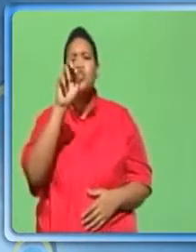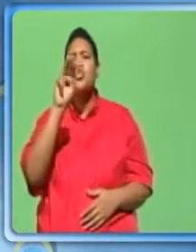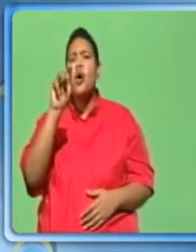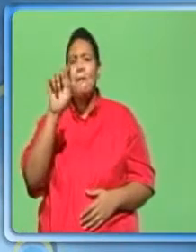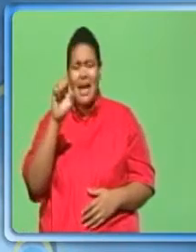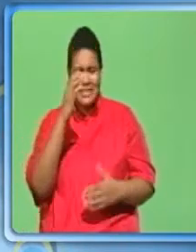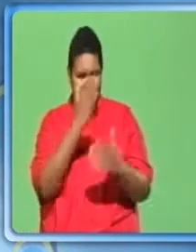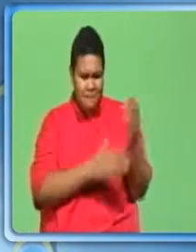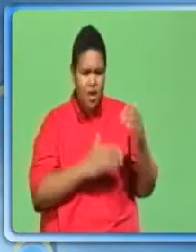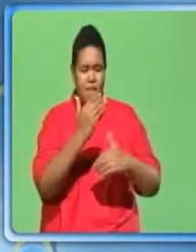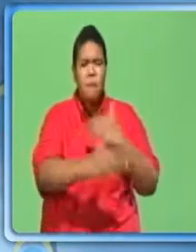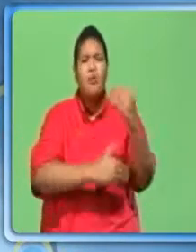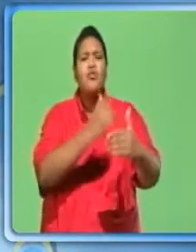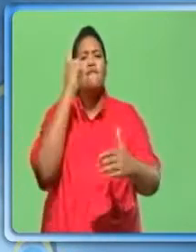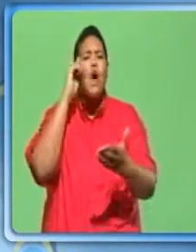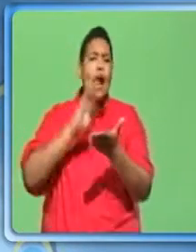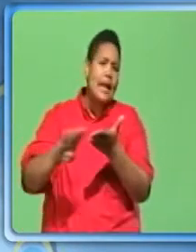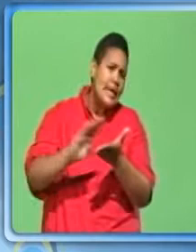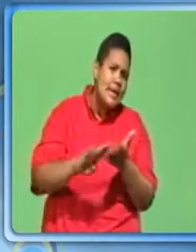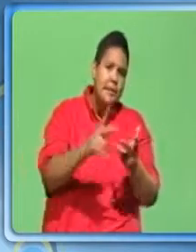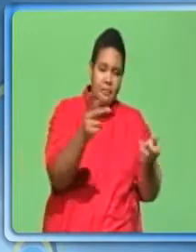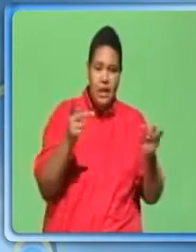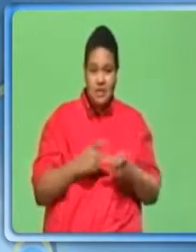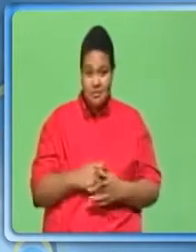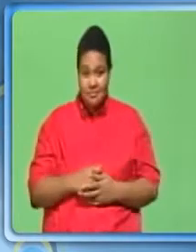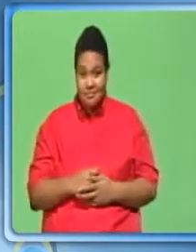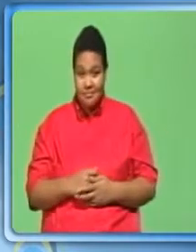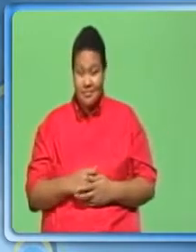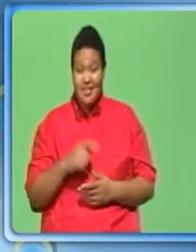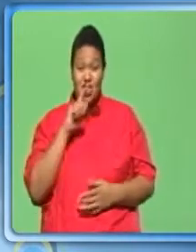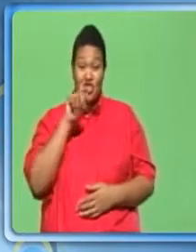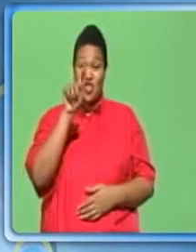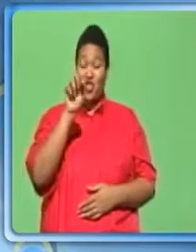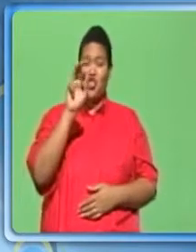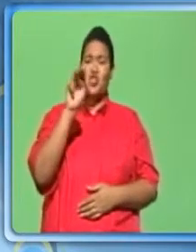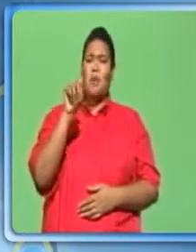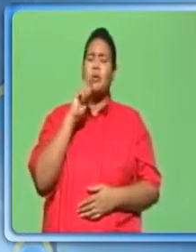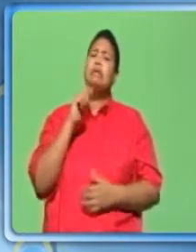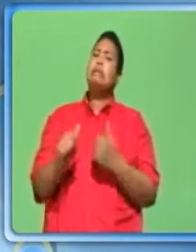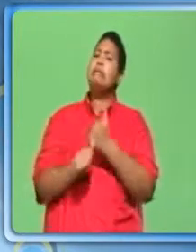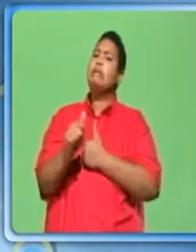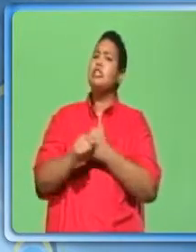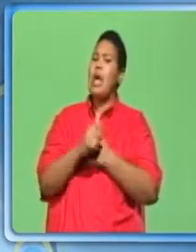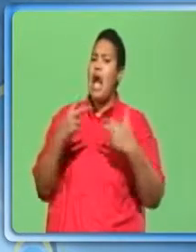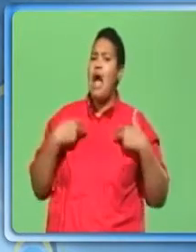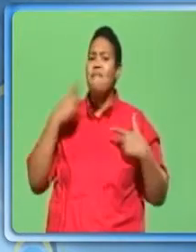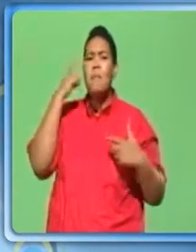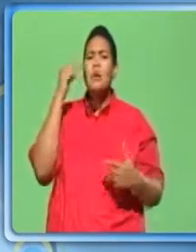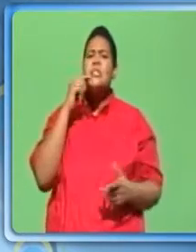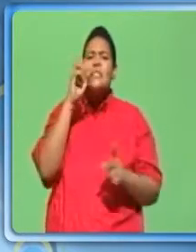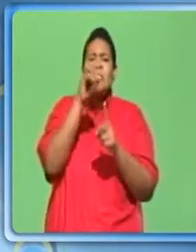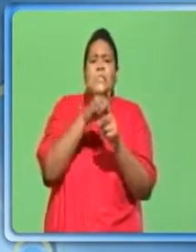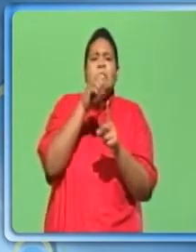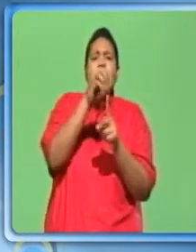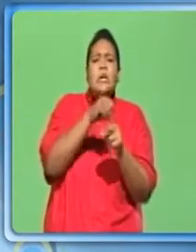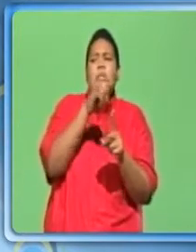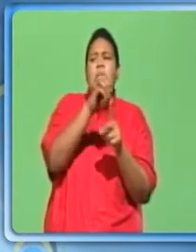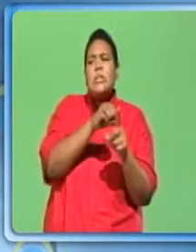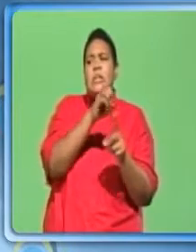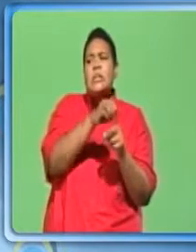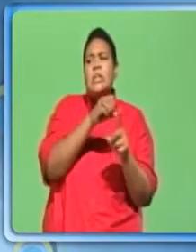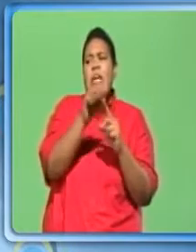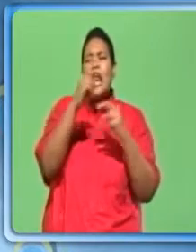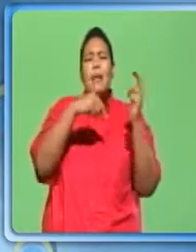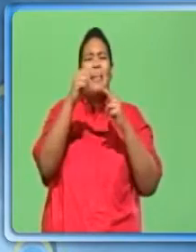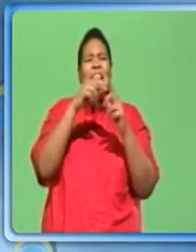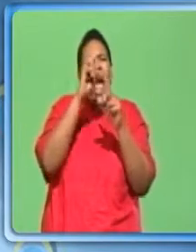part of the process of clearing the site. Termites present a danger because they eat the cellulose in the timber in